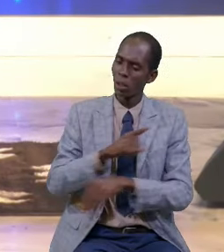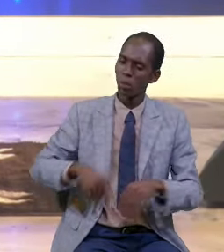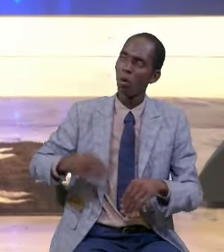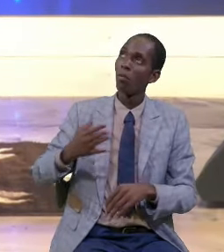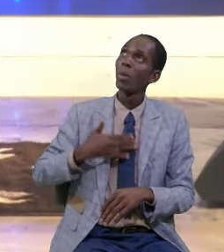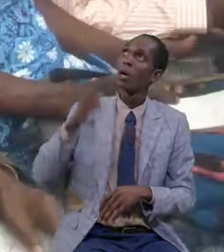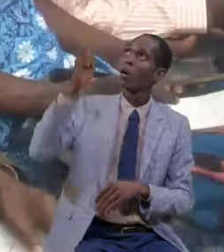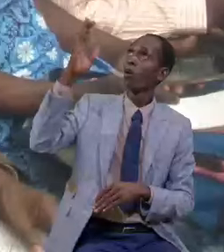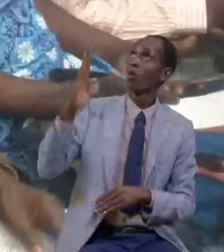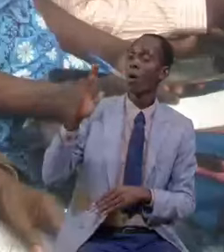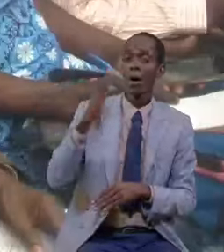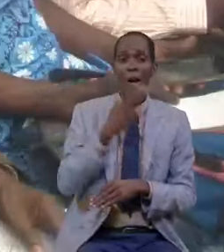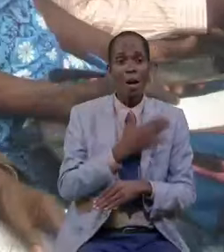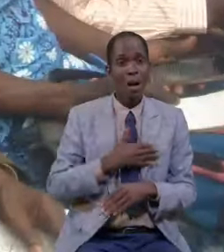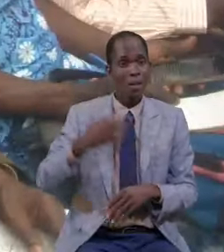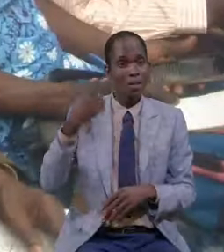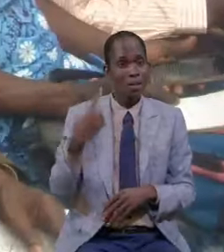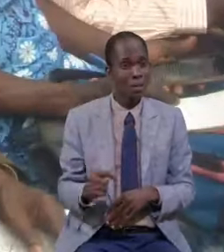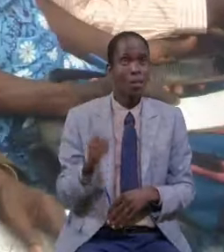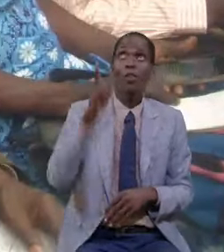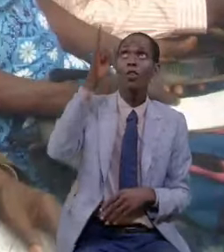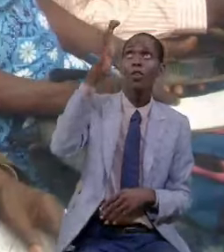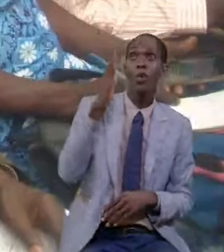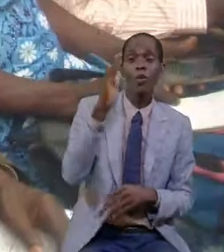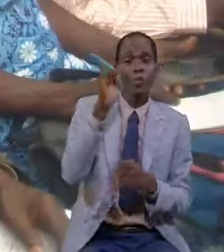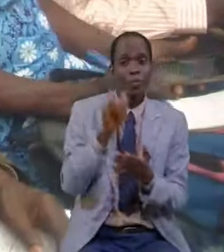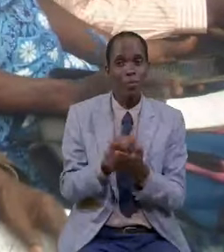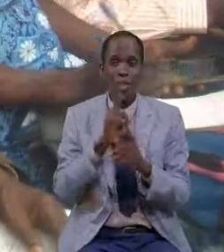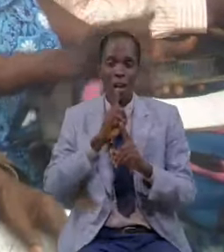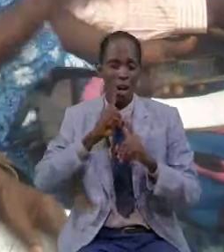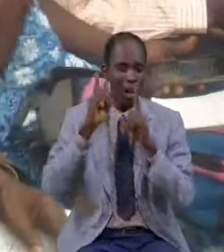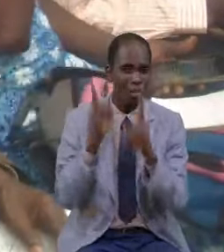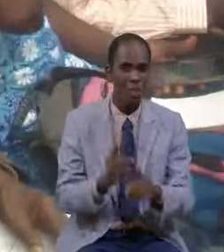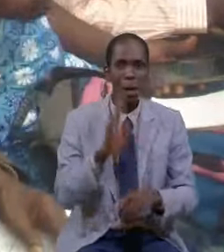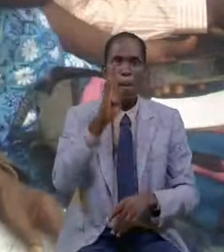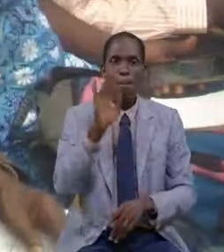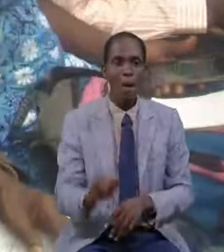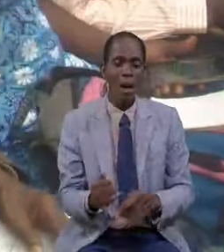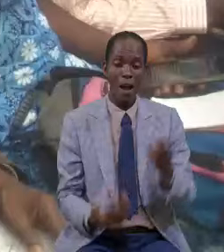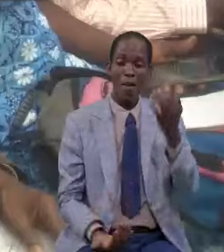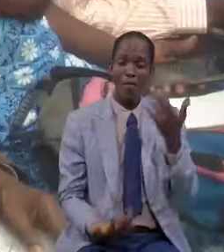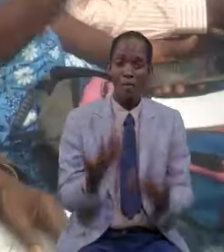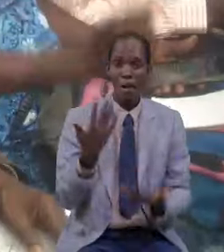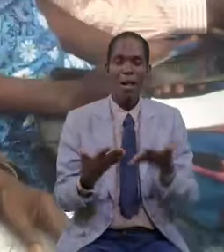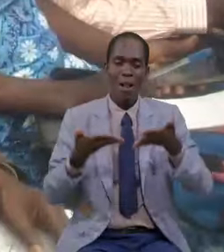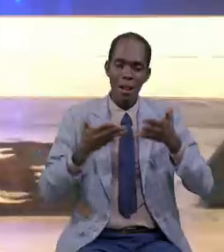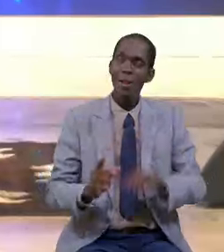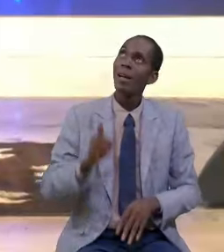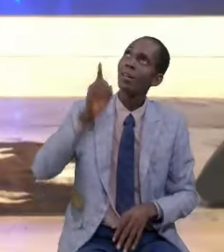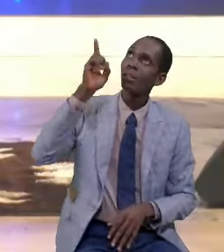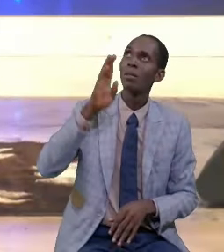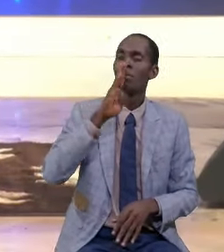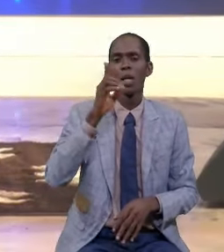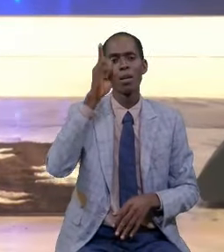fire, and the God that answereth by fire, let him be God. And all